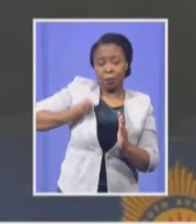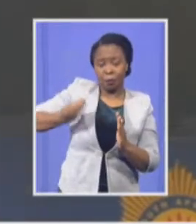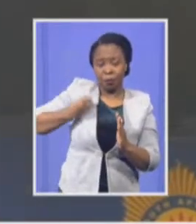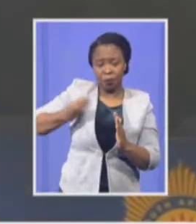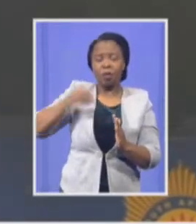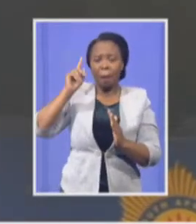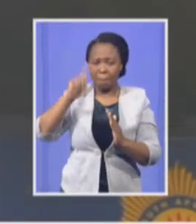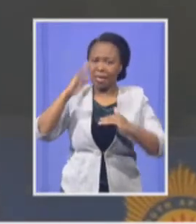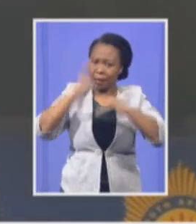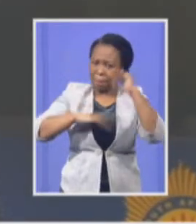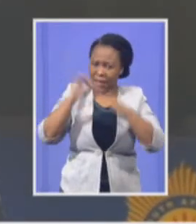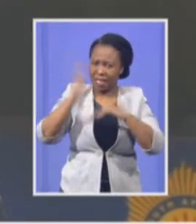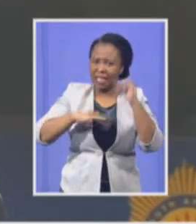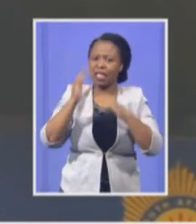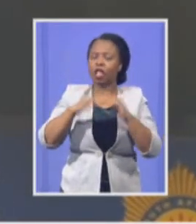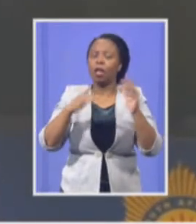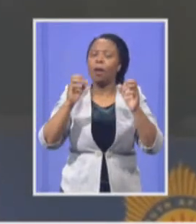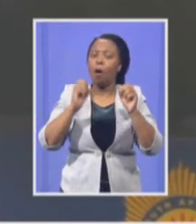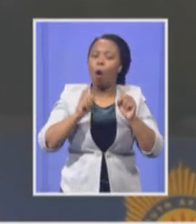ama-alternatives